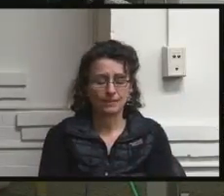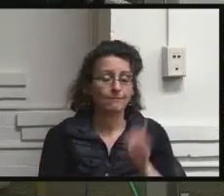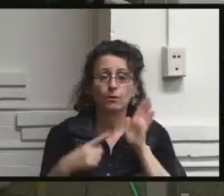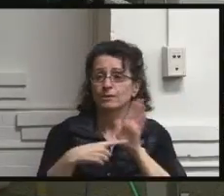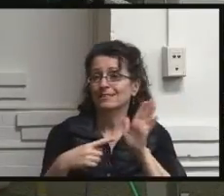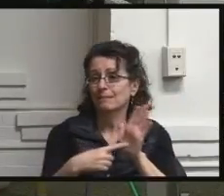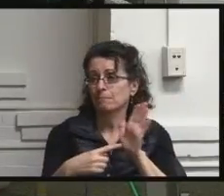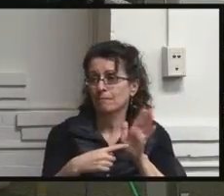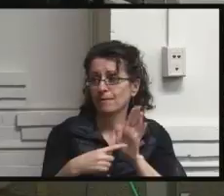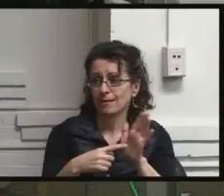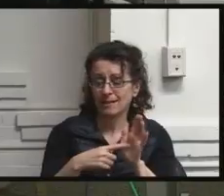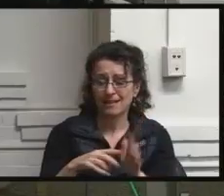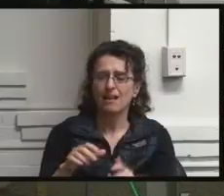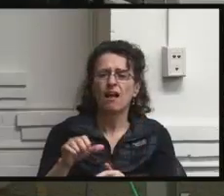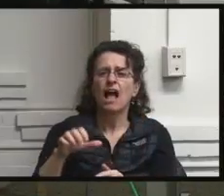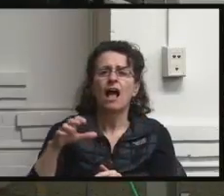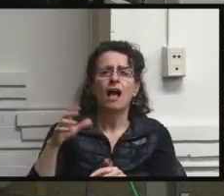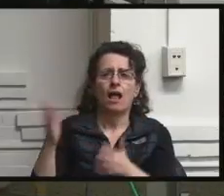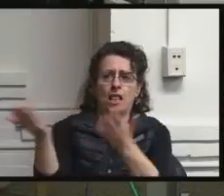$300 in outside revenue.